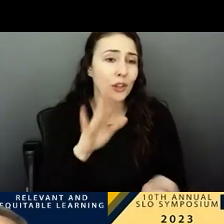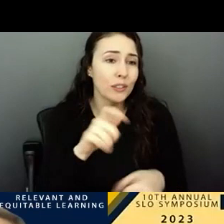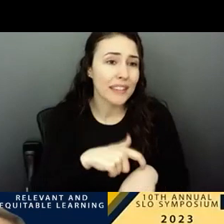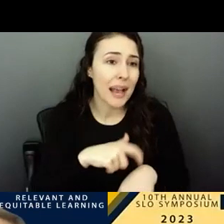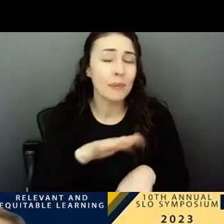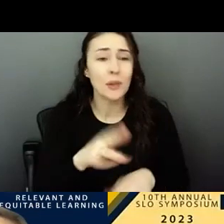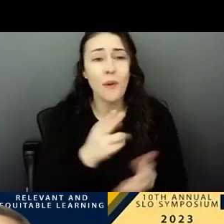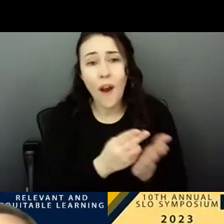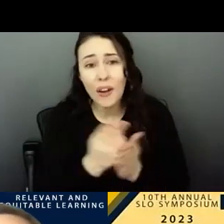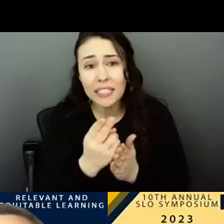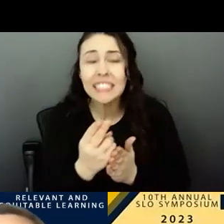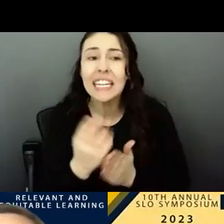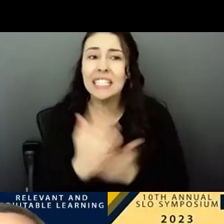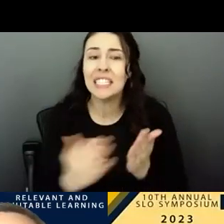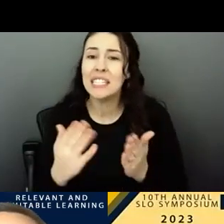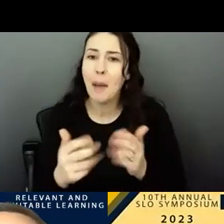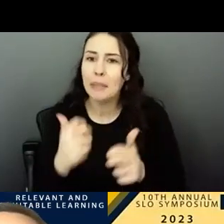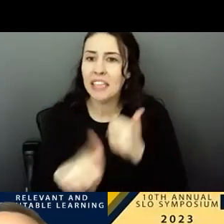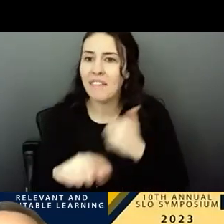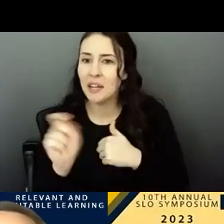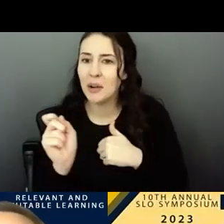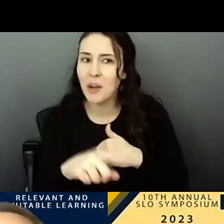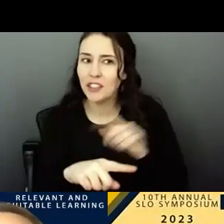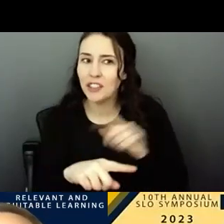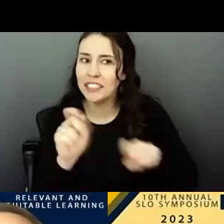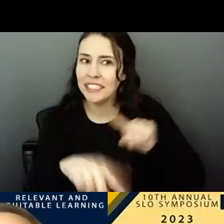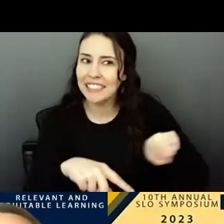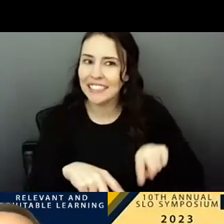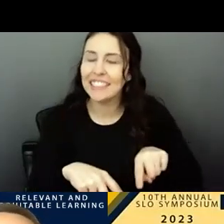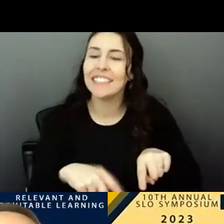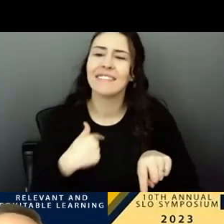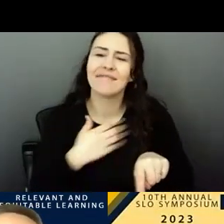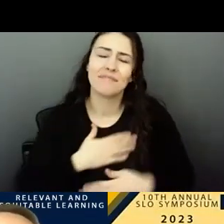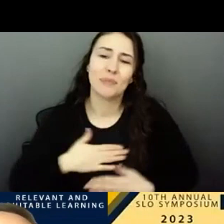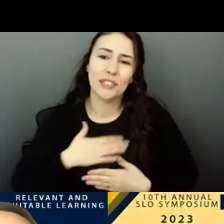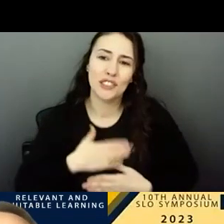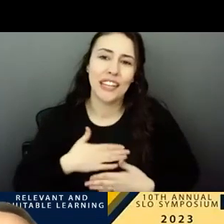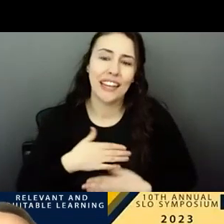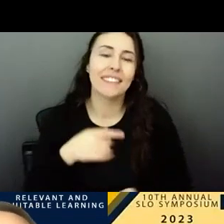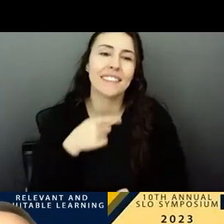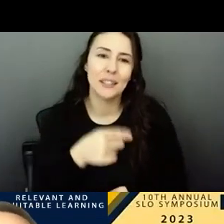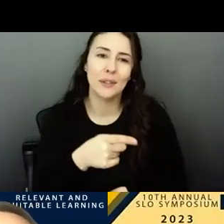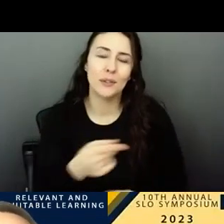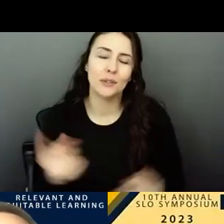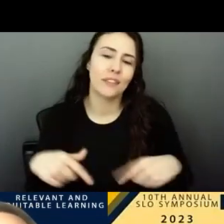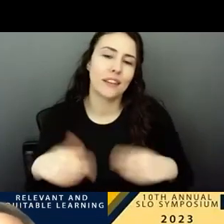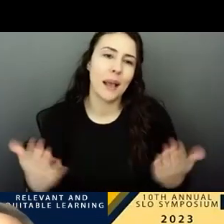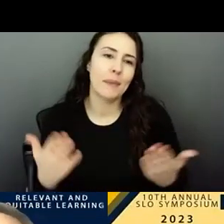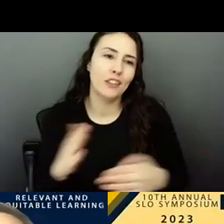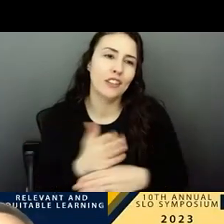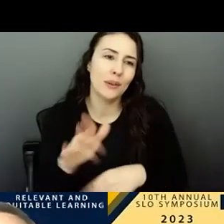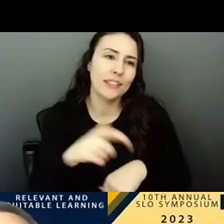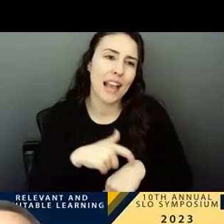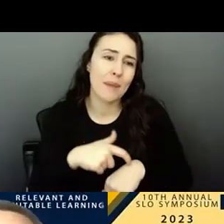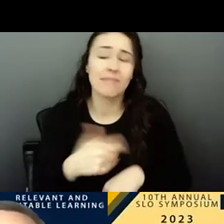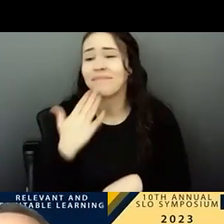honesty. We threw a couple hard balls at you there, and I just really appreciate that you were able to be here and share your time with us. So, oh, thank you.